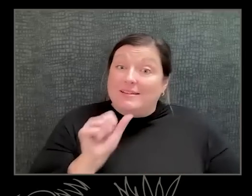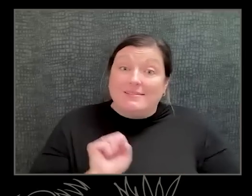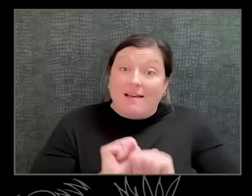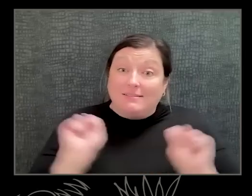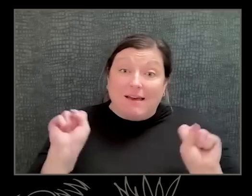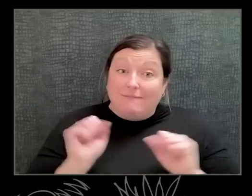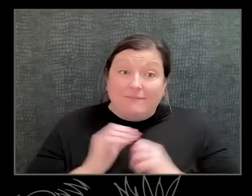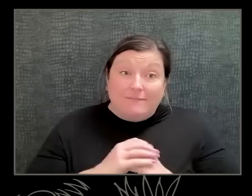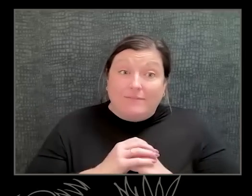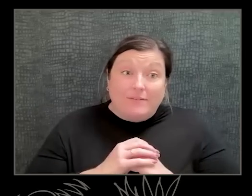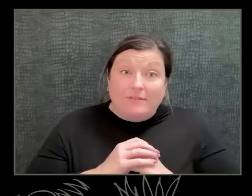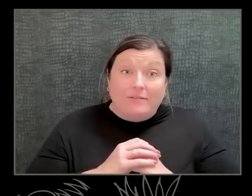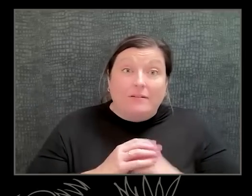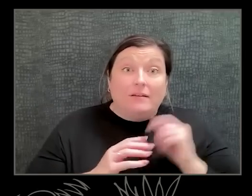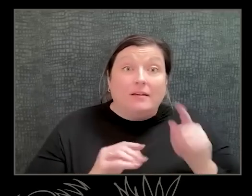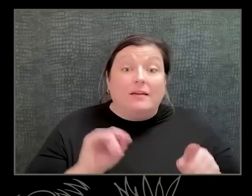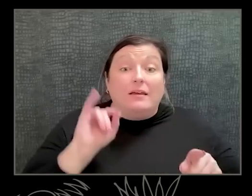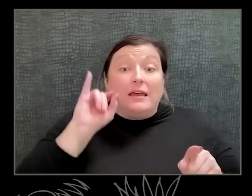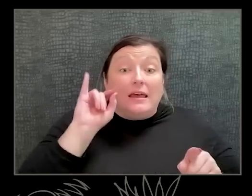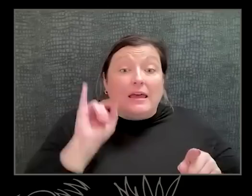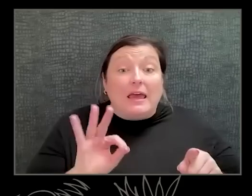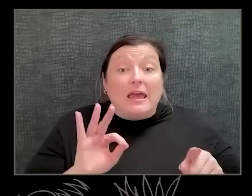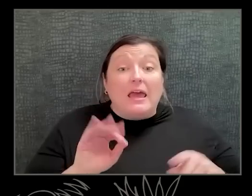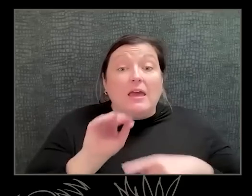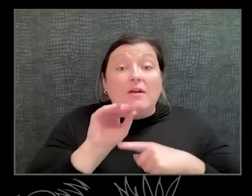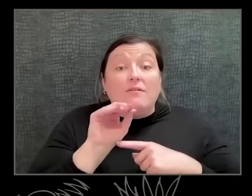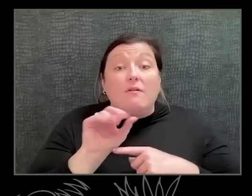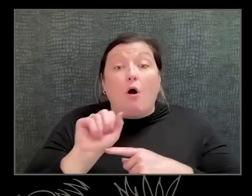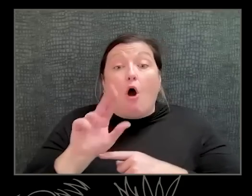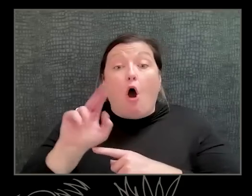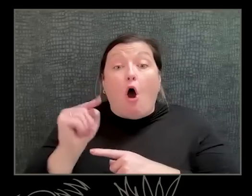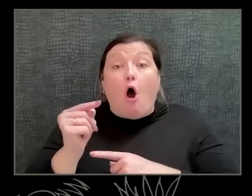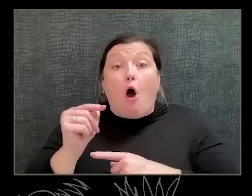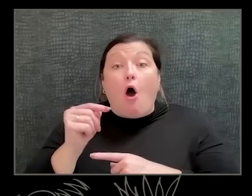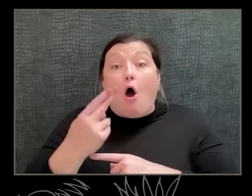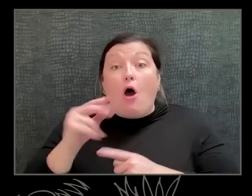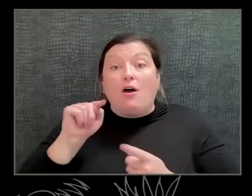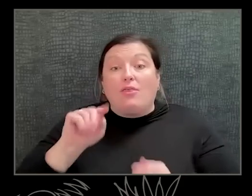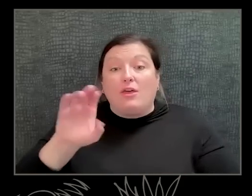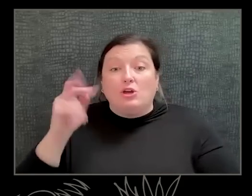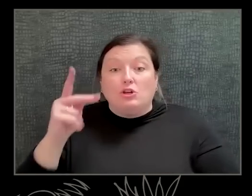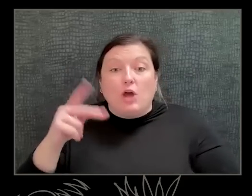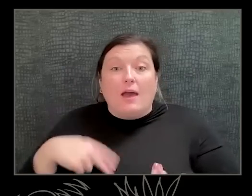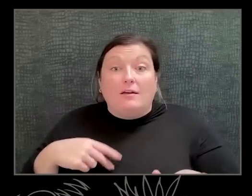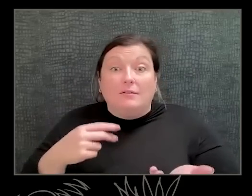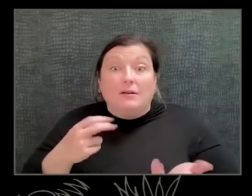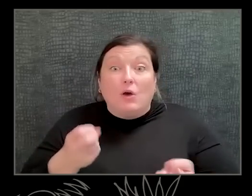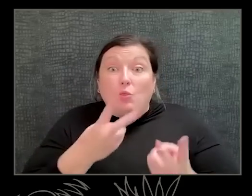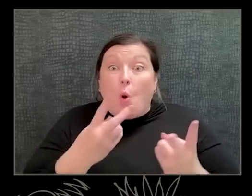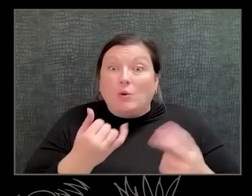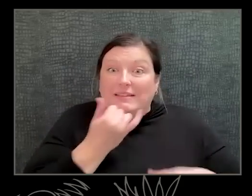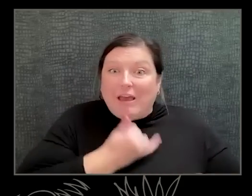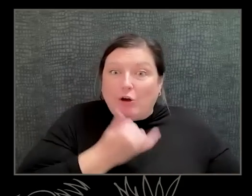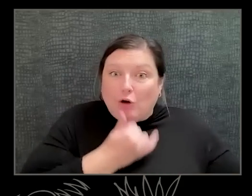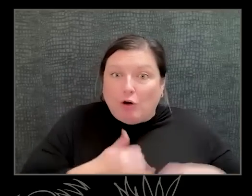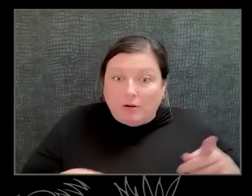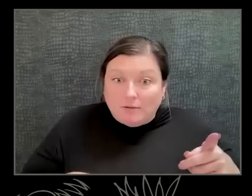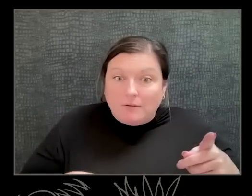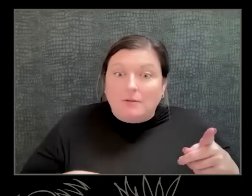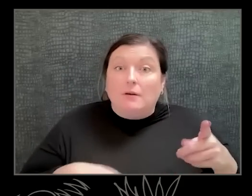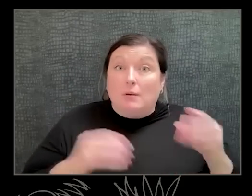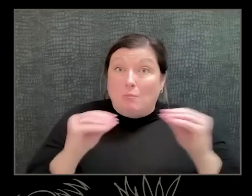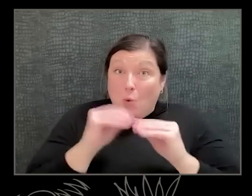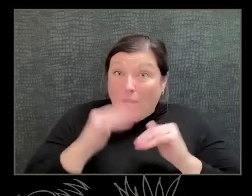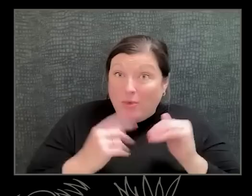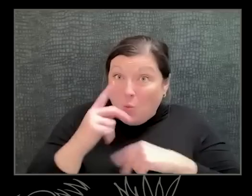So what happens if auth.check throws? Does it throw? Can it throw more than one kind of error? We would have to dive into the implementation